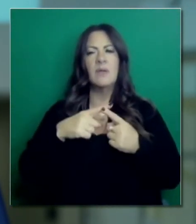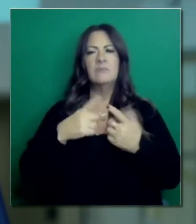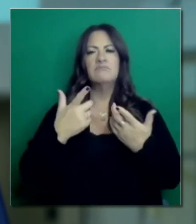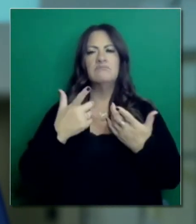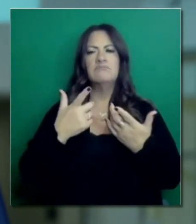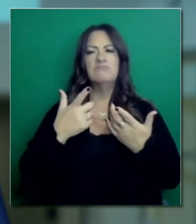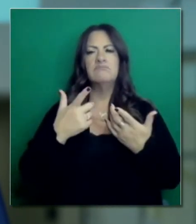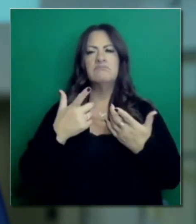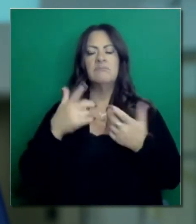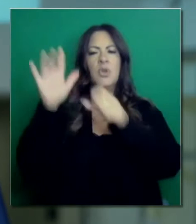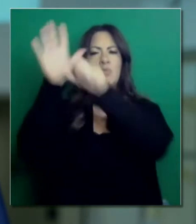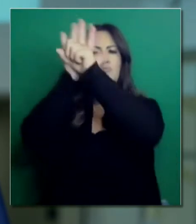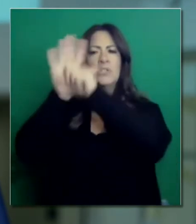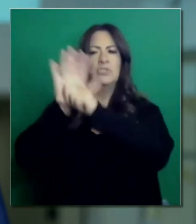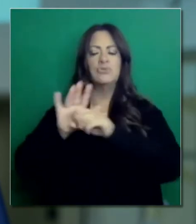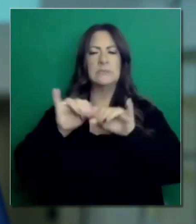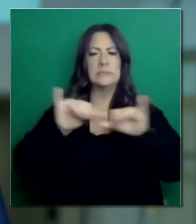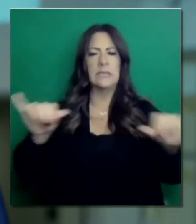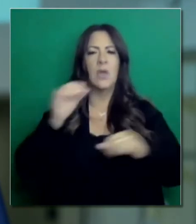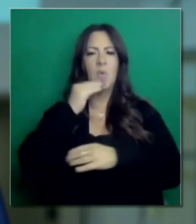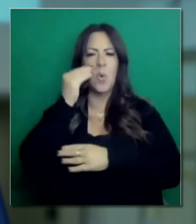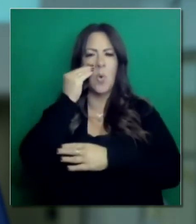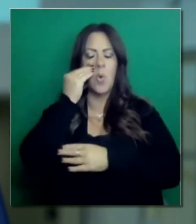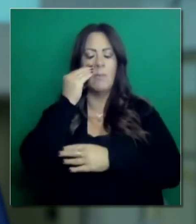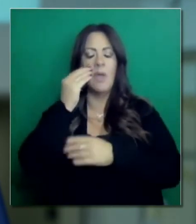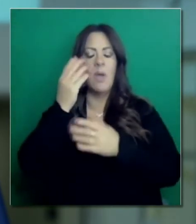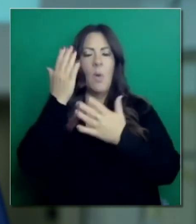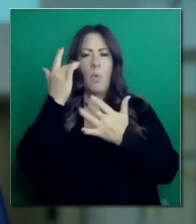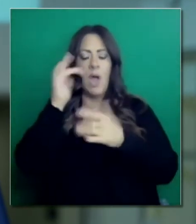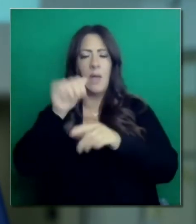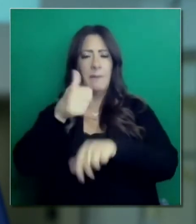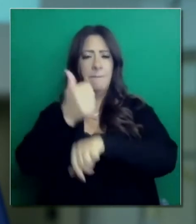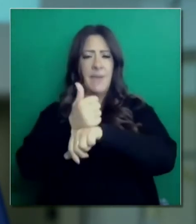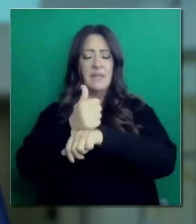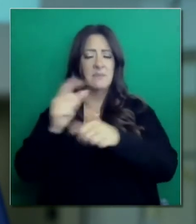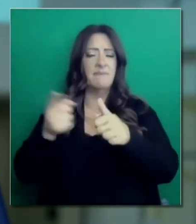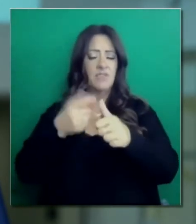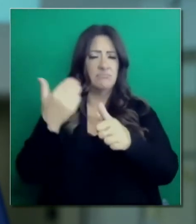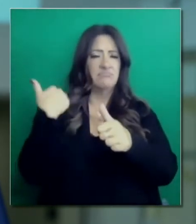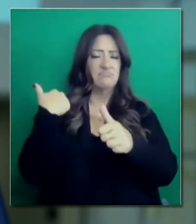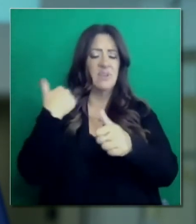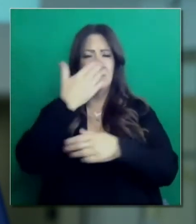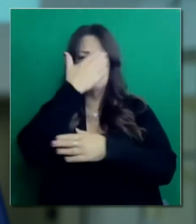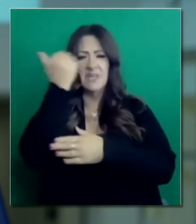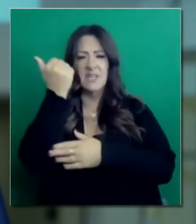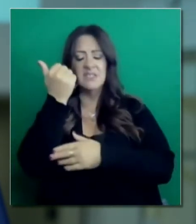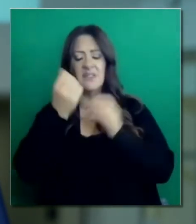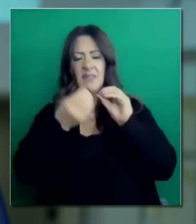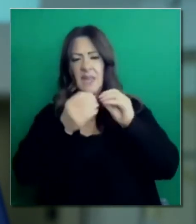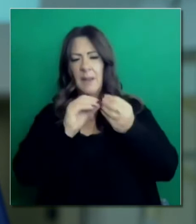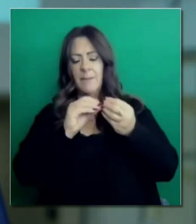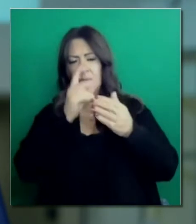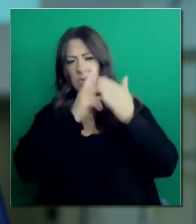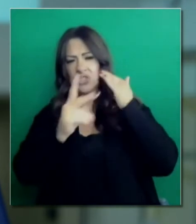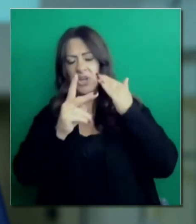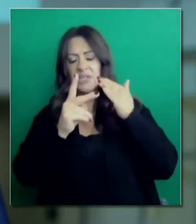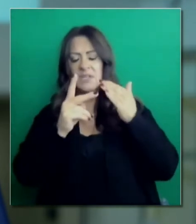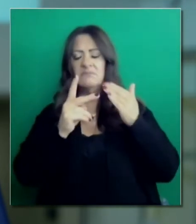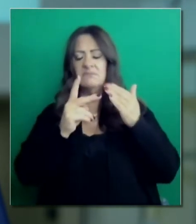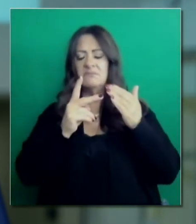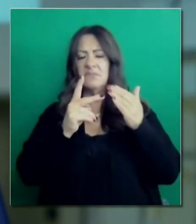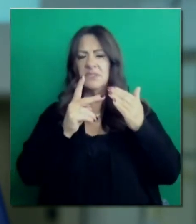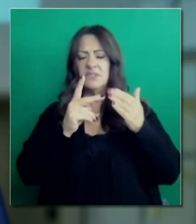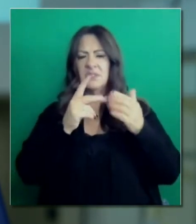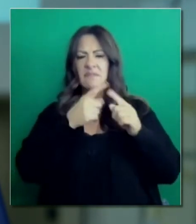our hospitals would experience based on today's conditions. You've heard me before talk about today's cases in about 2 weeks.